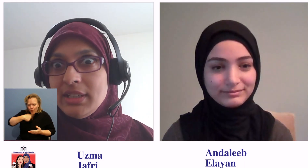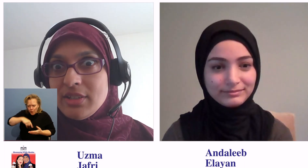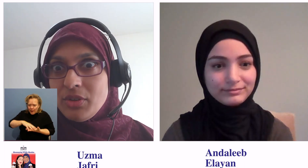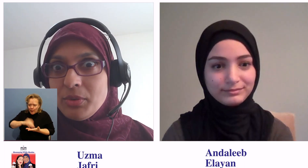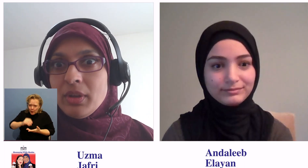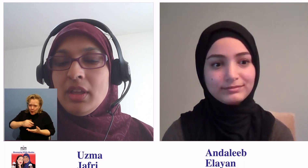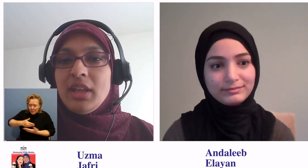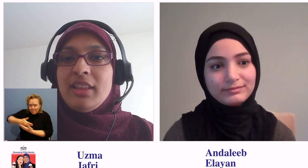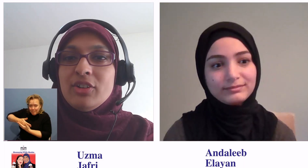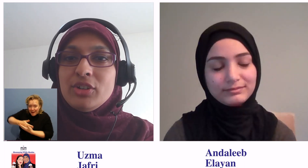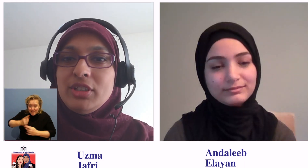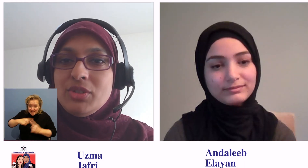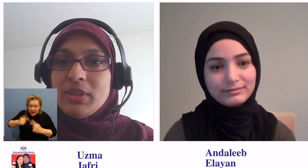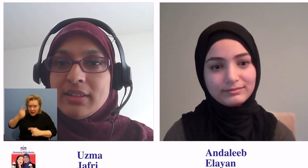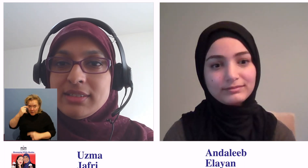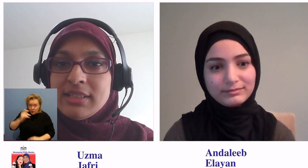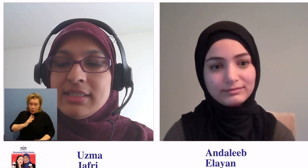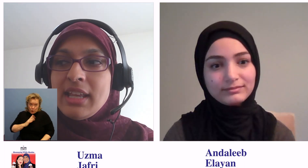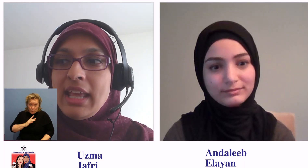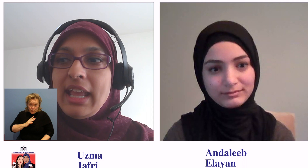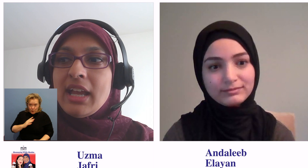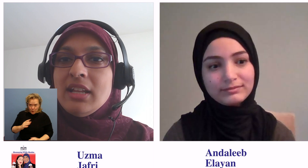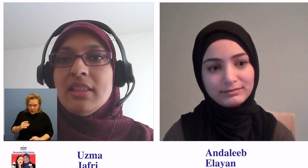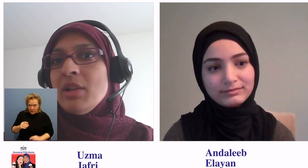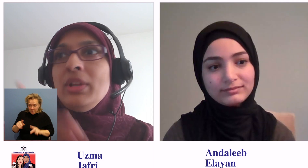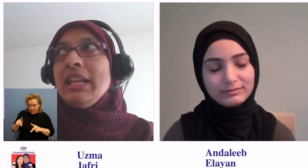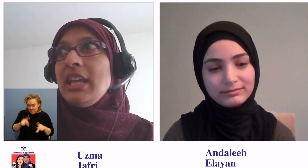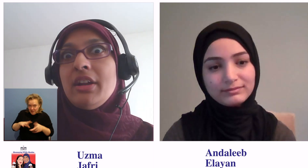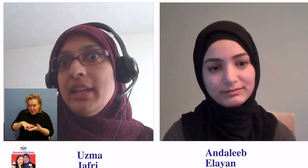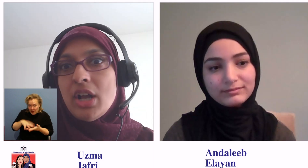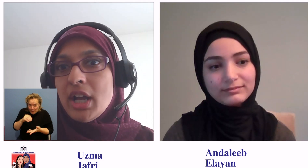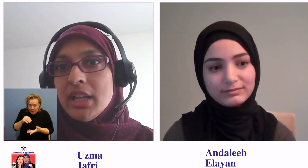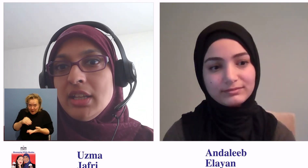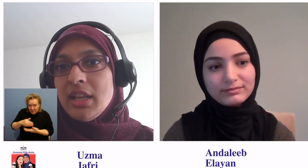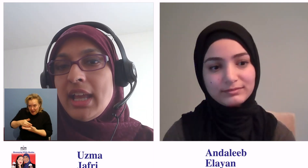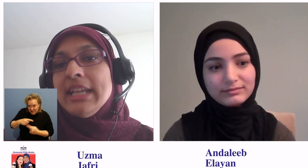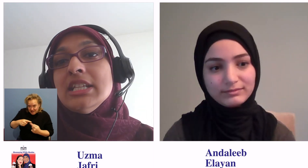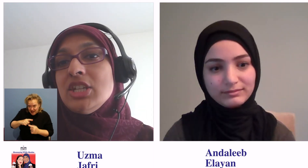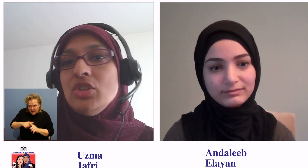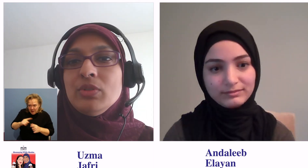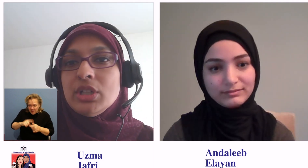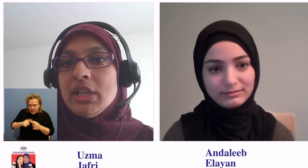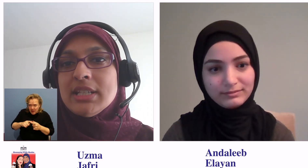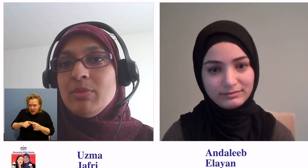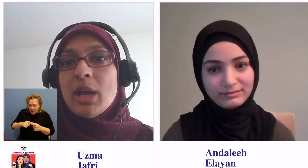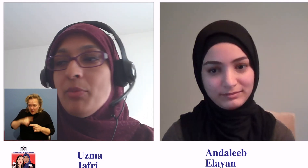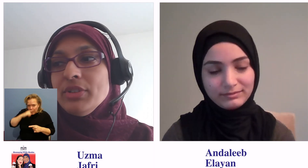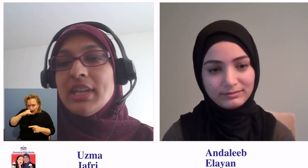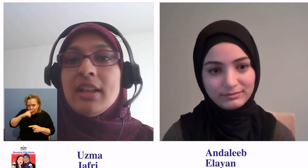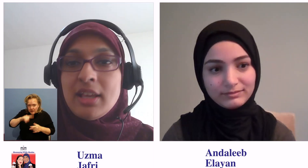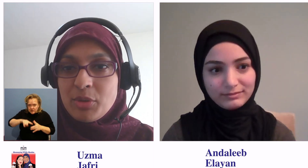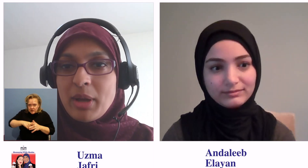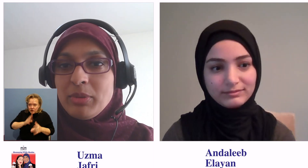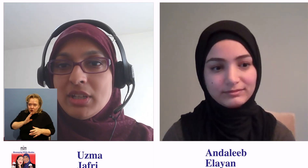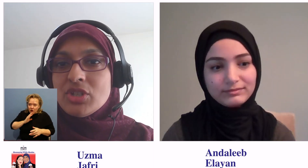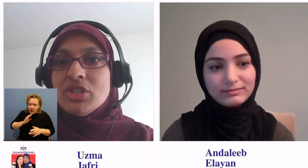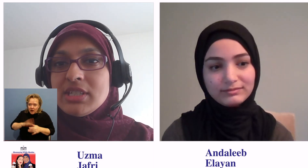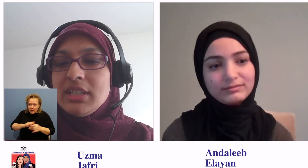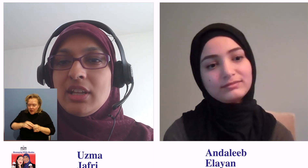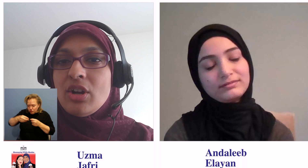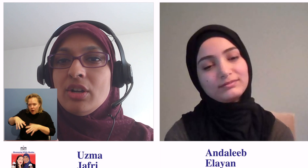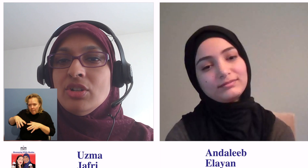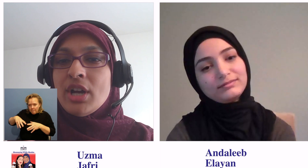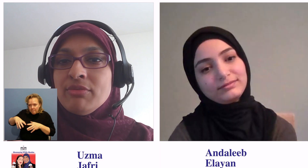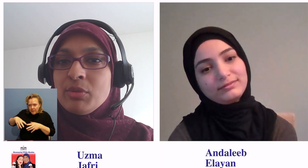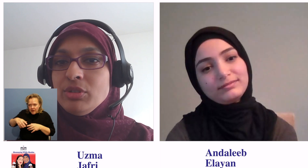like the cool thing to do in the early 2000s. And then we didn't carry it on and continue learning to be helpful to any other population